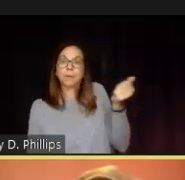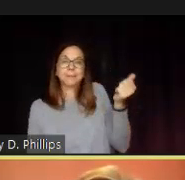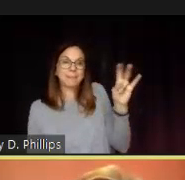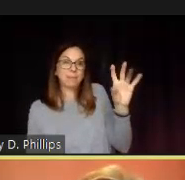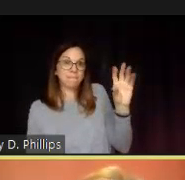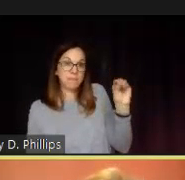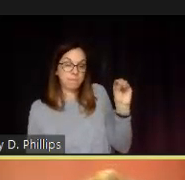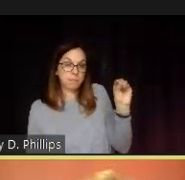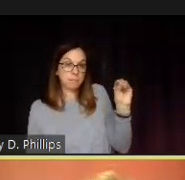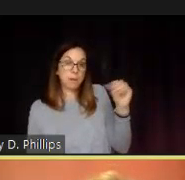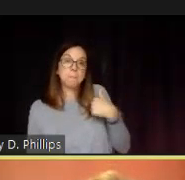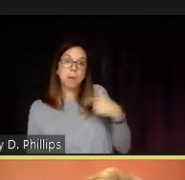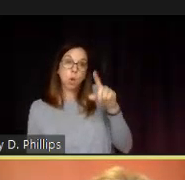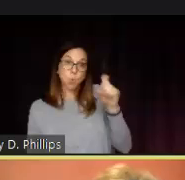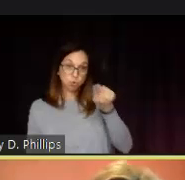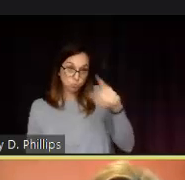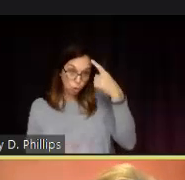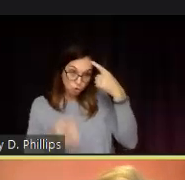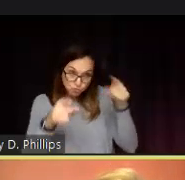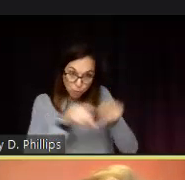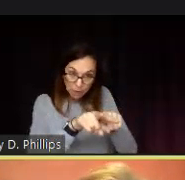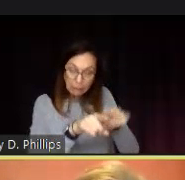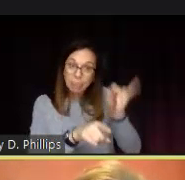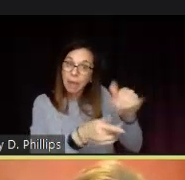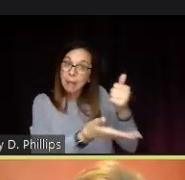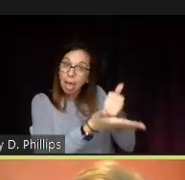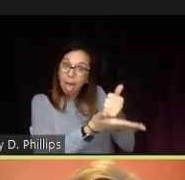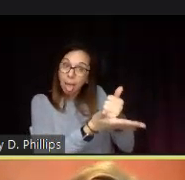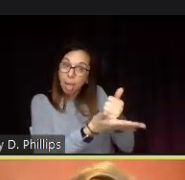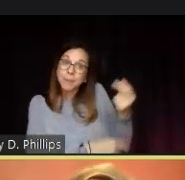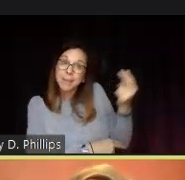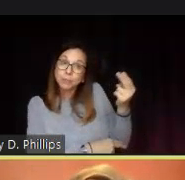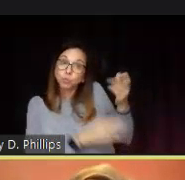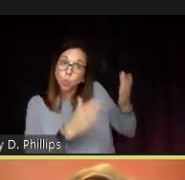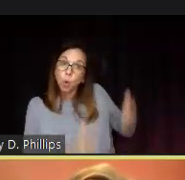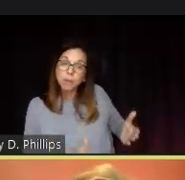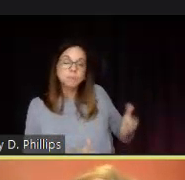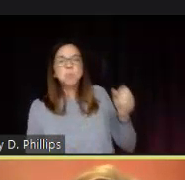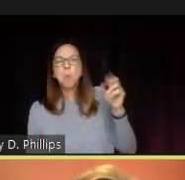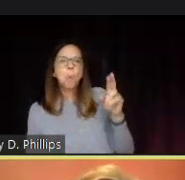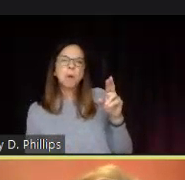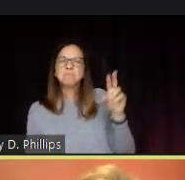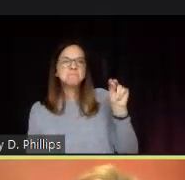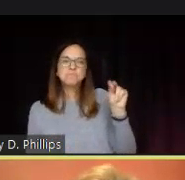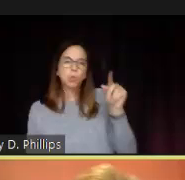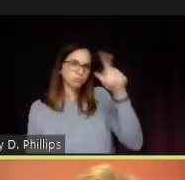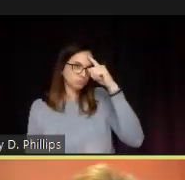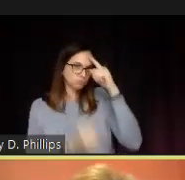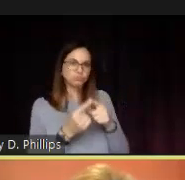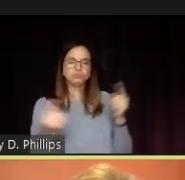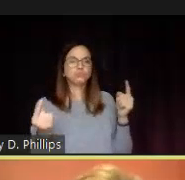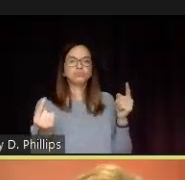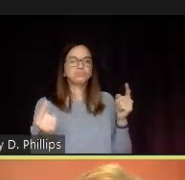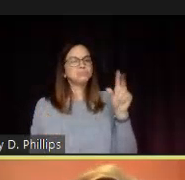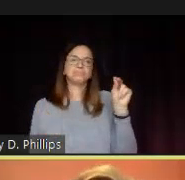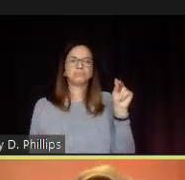you agree with this statement that it would be helpful, this painting would help historians? Or no, do you disagree and